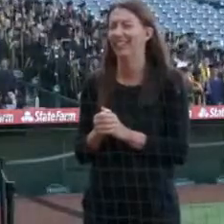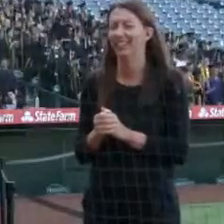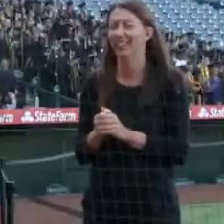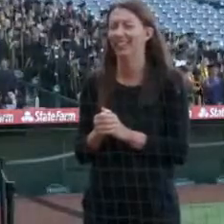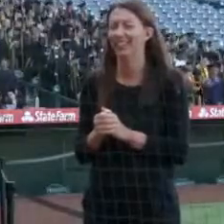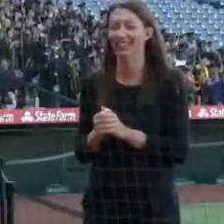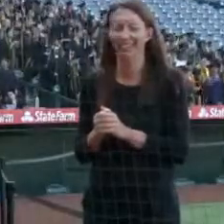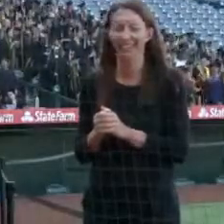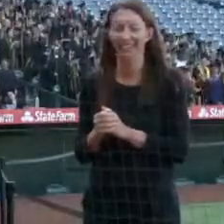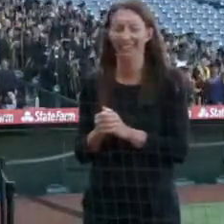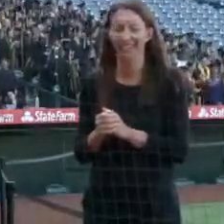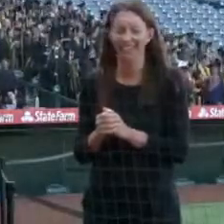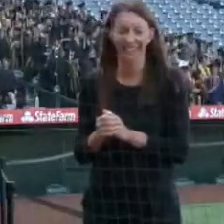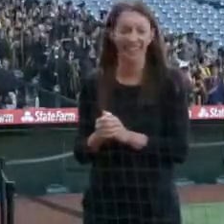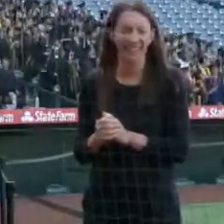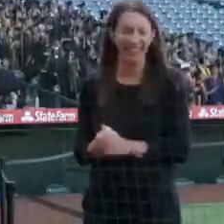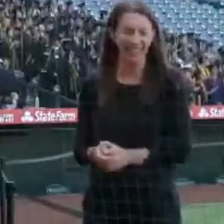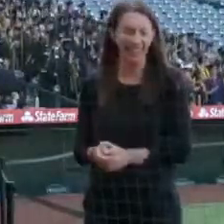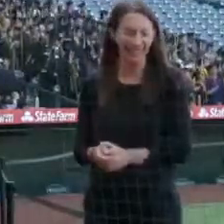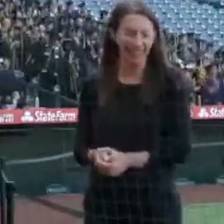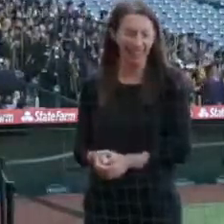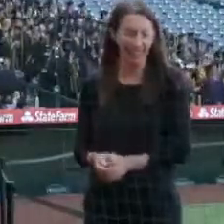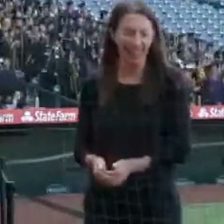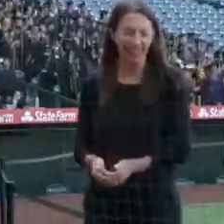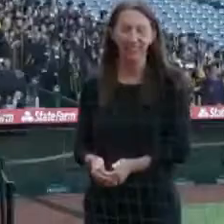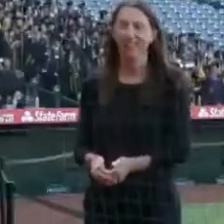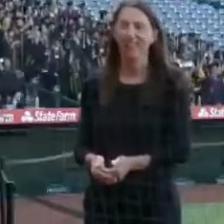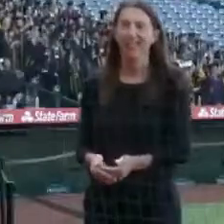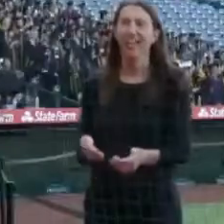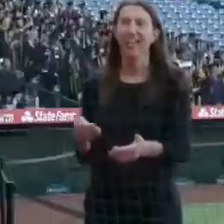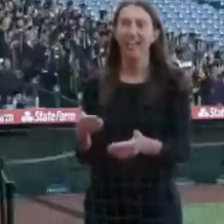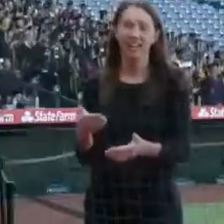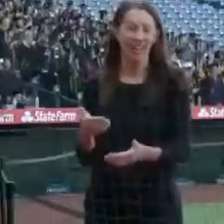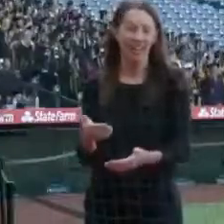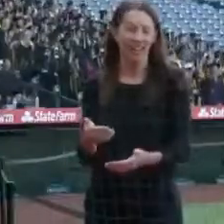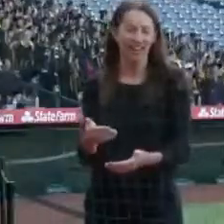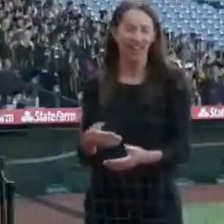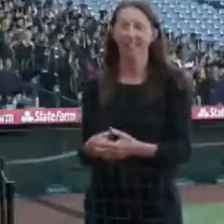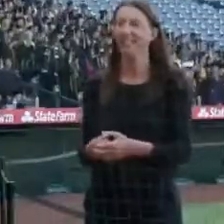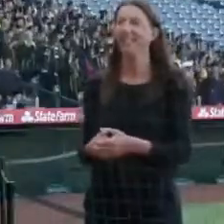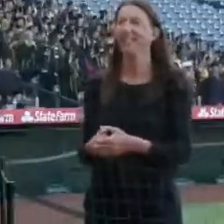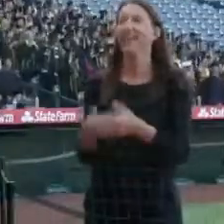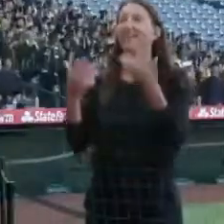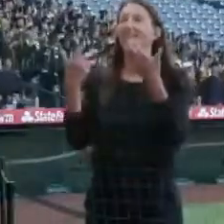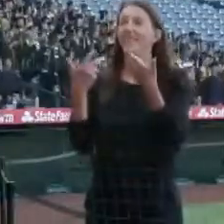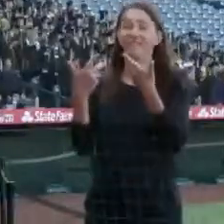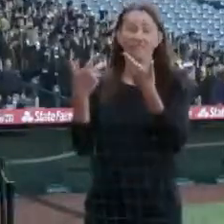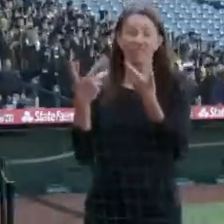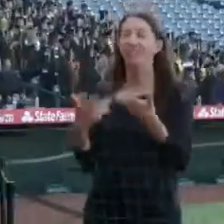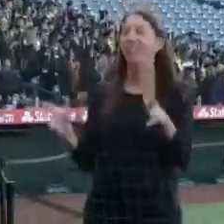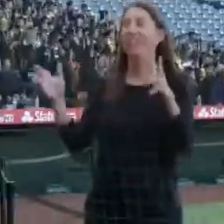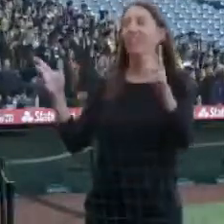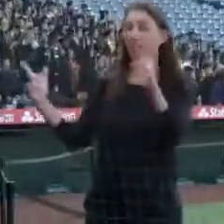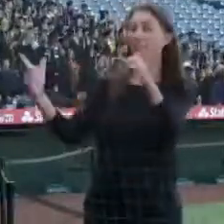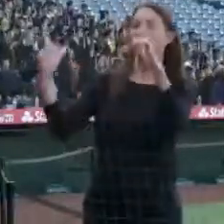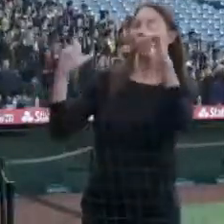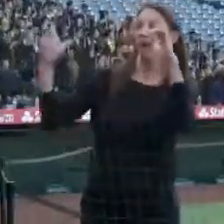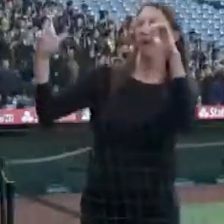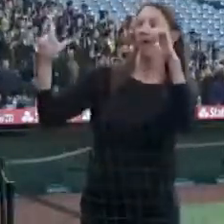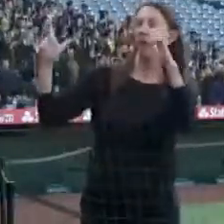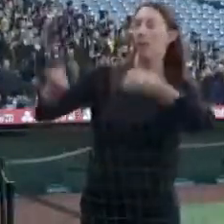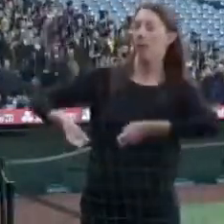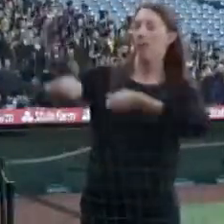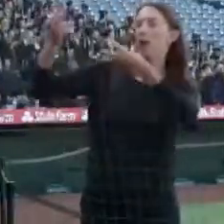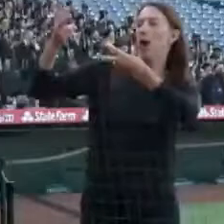When you have your picture, let's post them. Let's blow up Instagram, Snapchat, and Twitter.